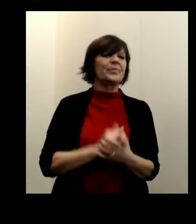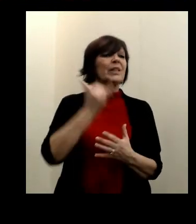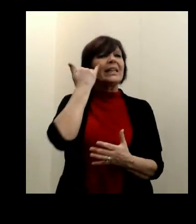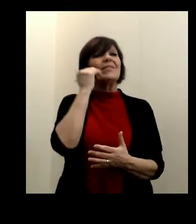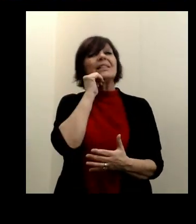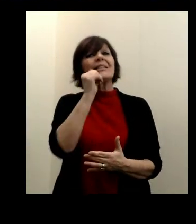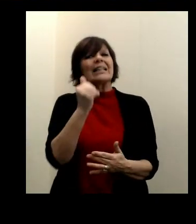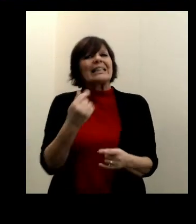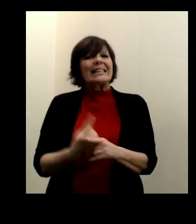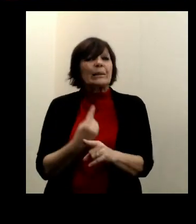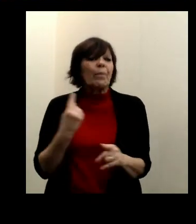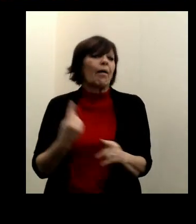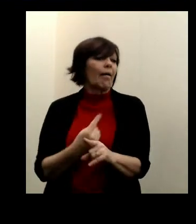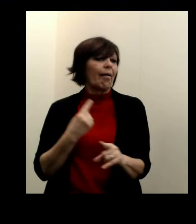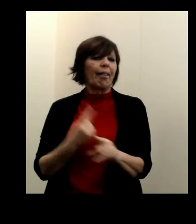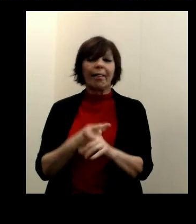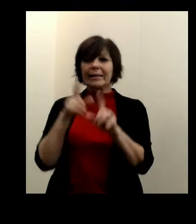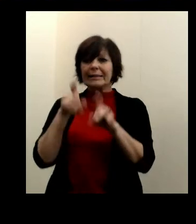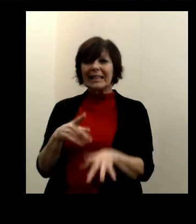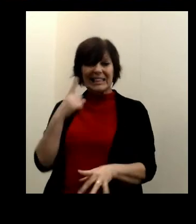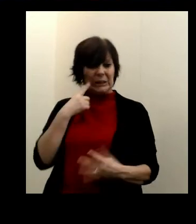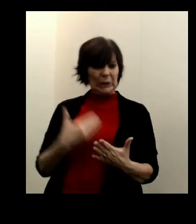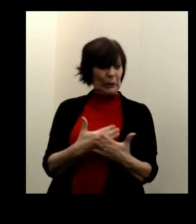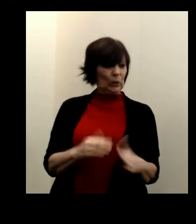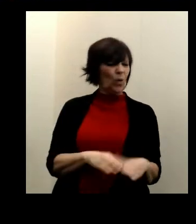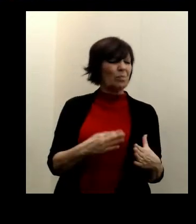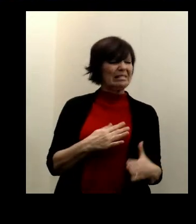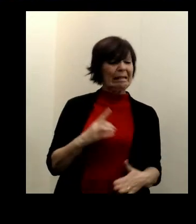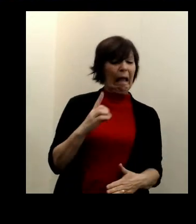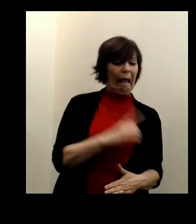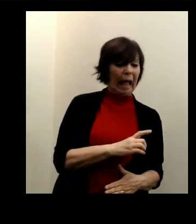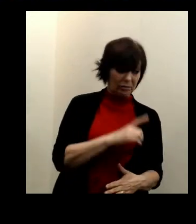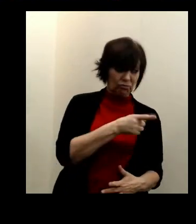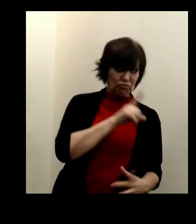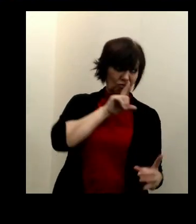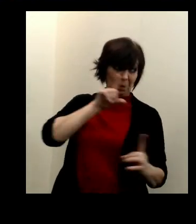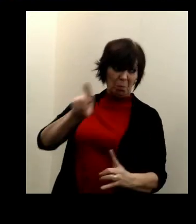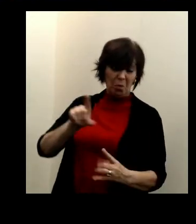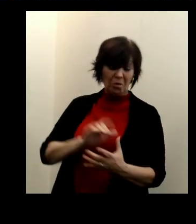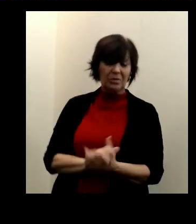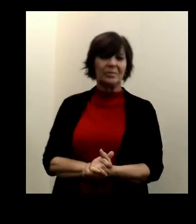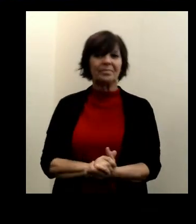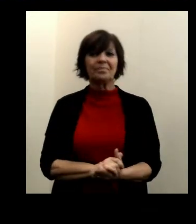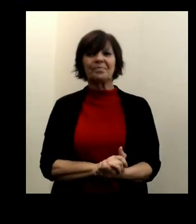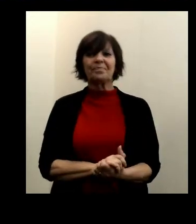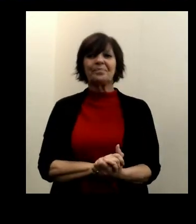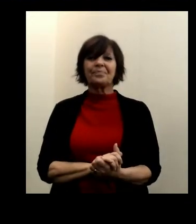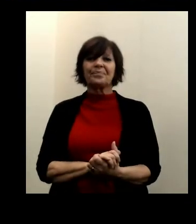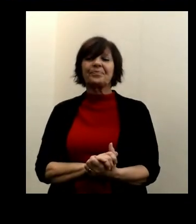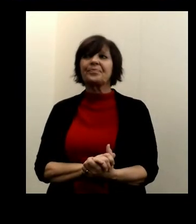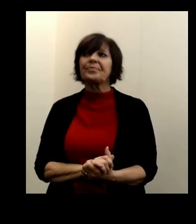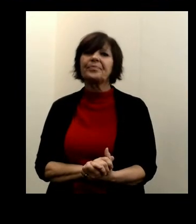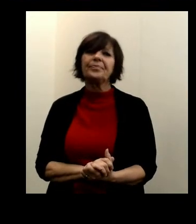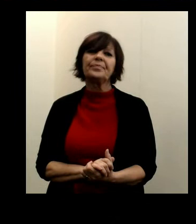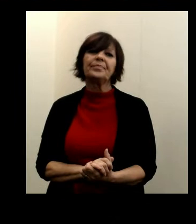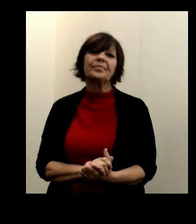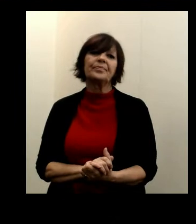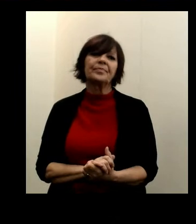typical tester that they just opened up, you just want to make sure you ask the right questions so you make sure that we know about